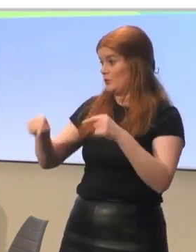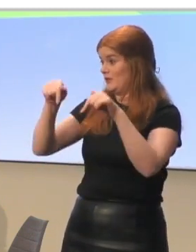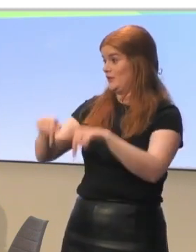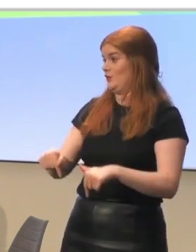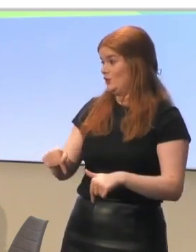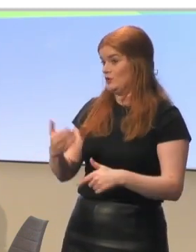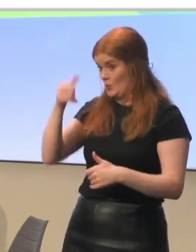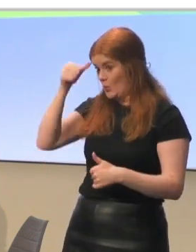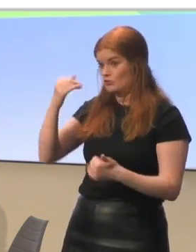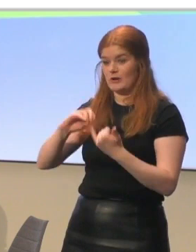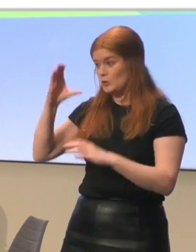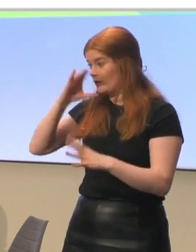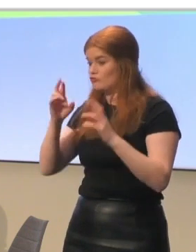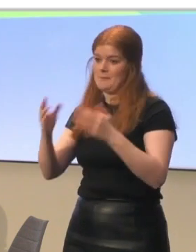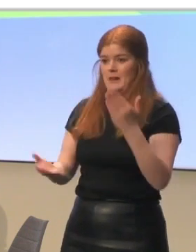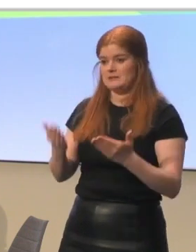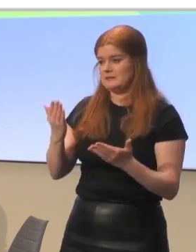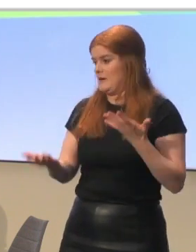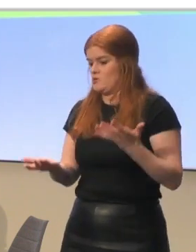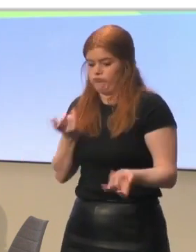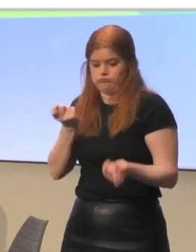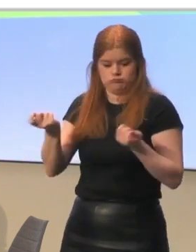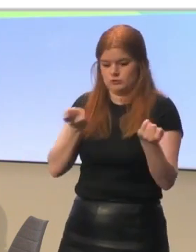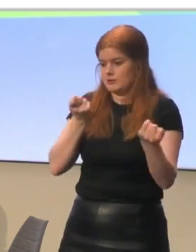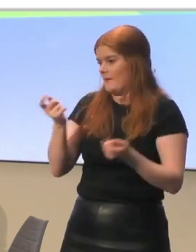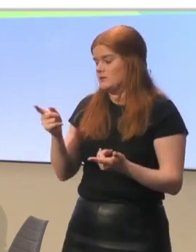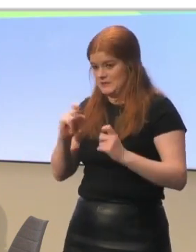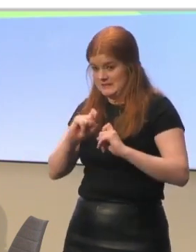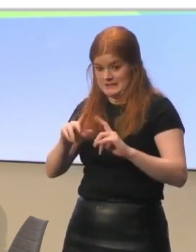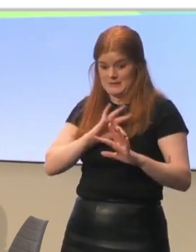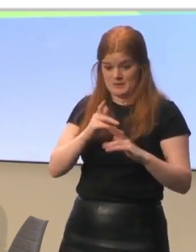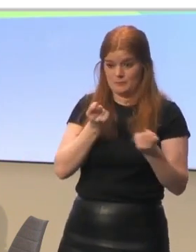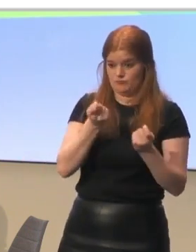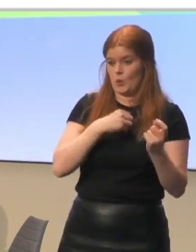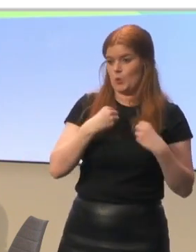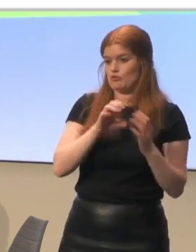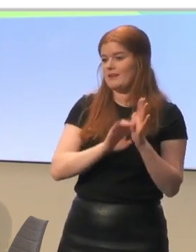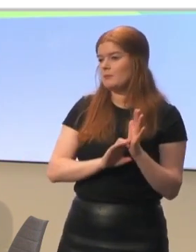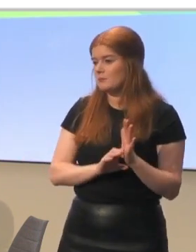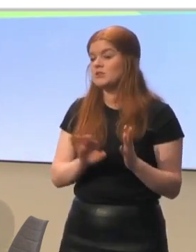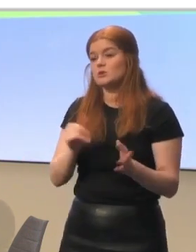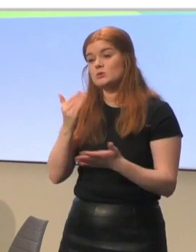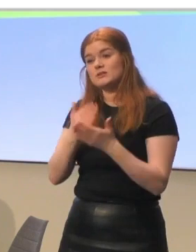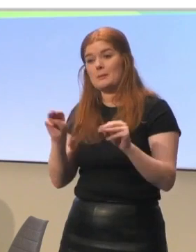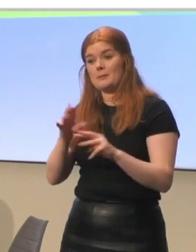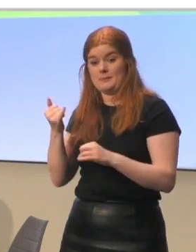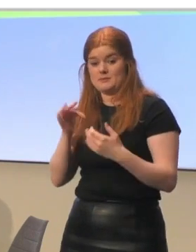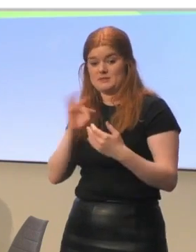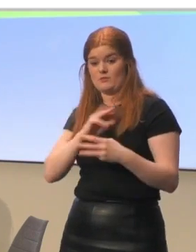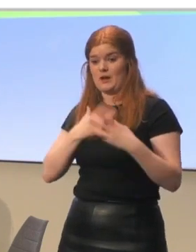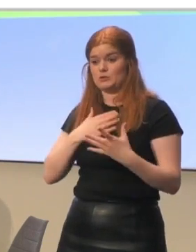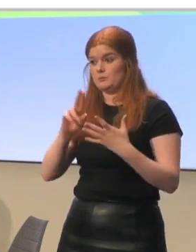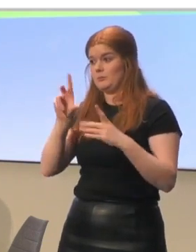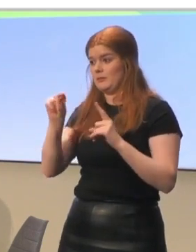know that, trying to find a balance and how to facilitate that while still running the curriculum. Some people may want to even choose to